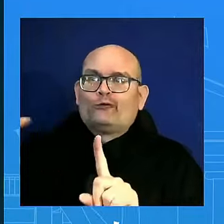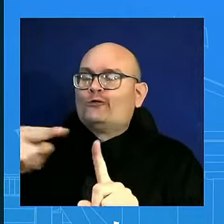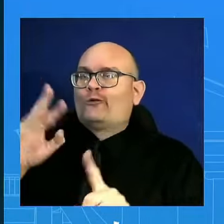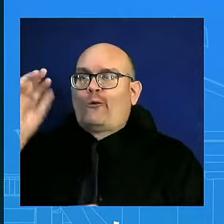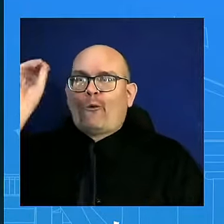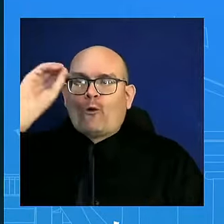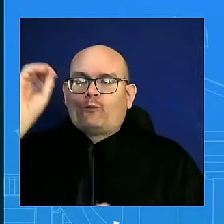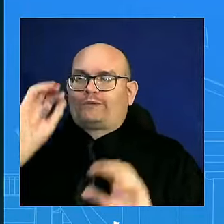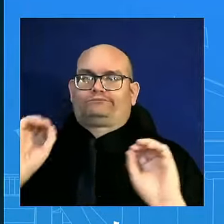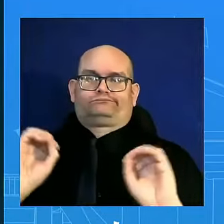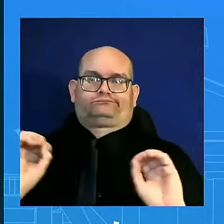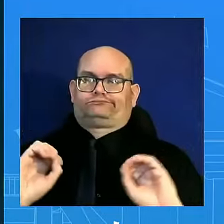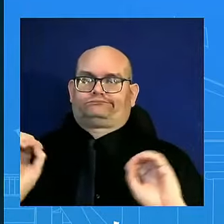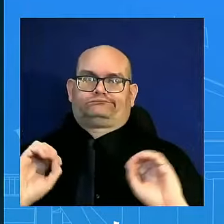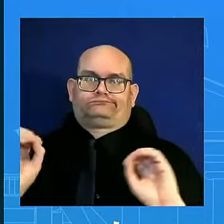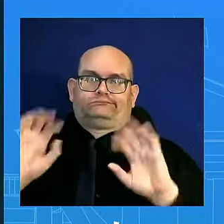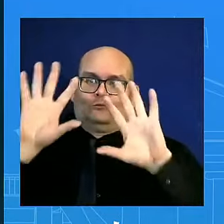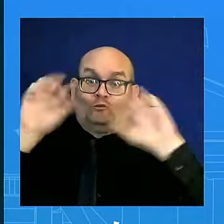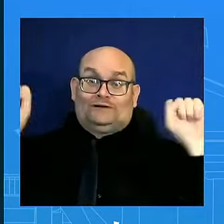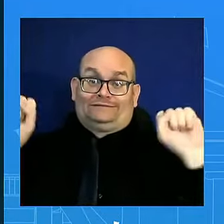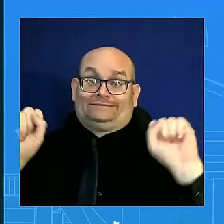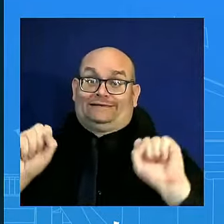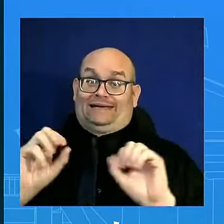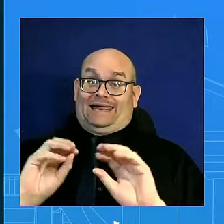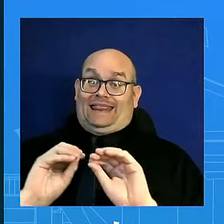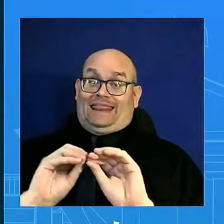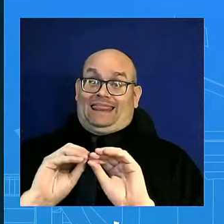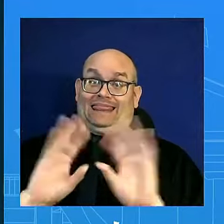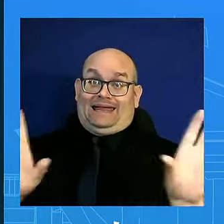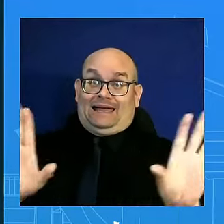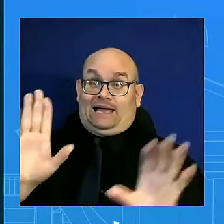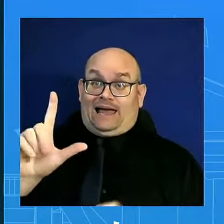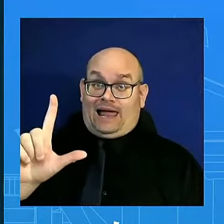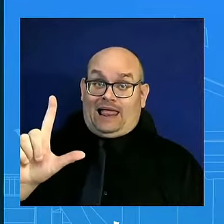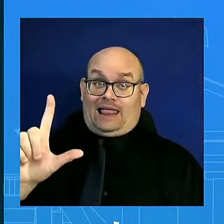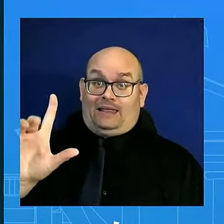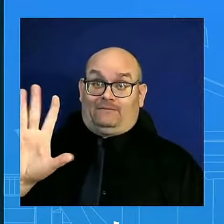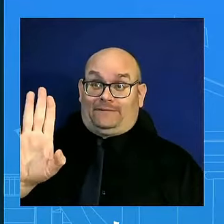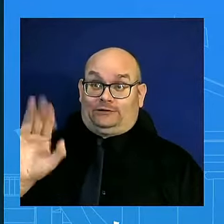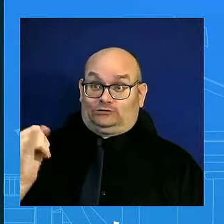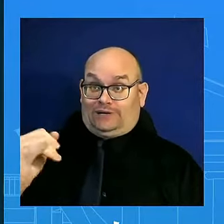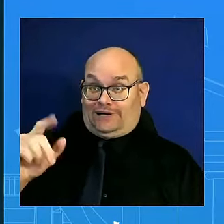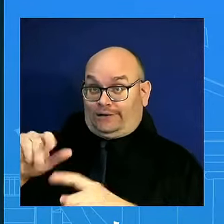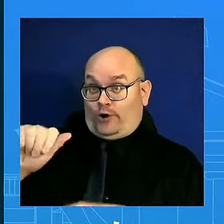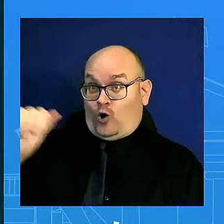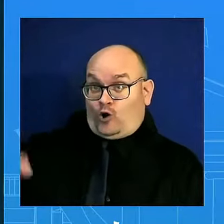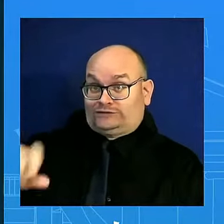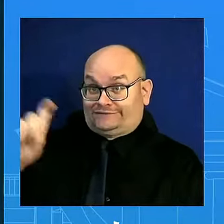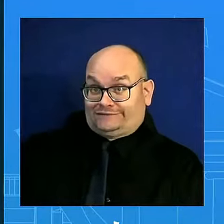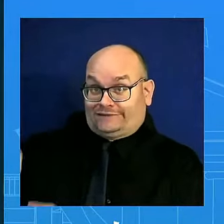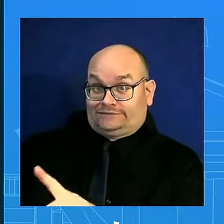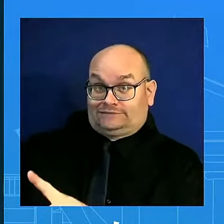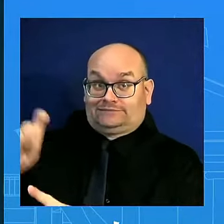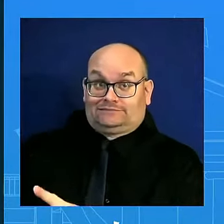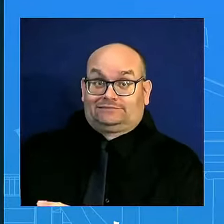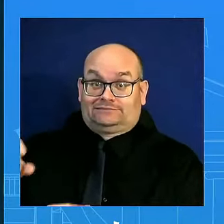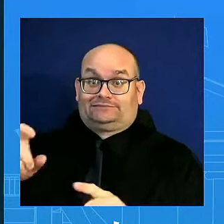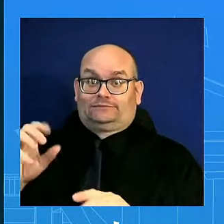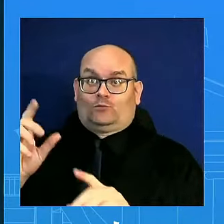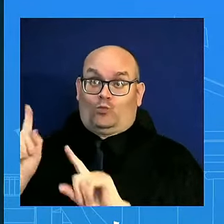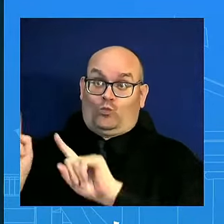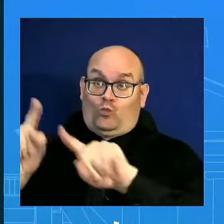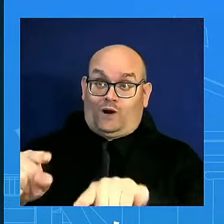Austin, Texas, went to LBJ Library, gave a very, I believe, important speech. He believes an important speech